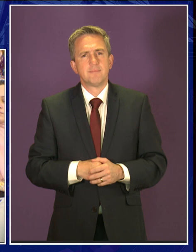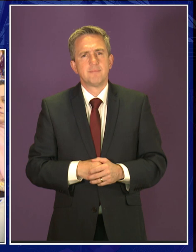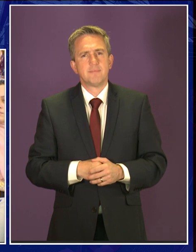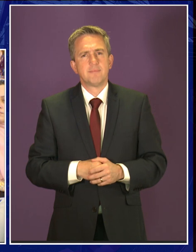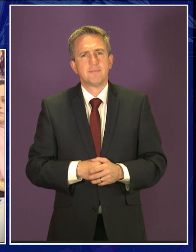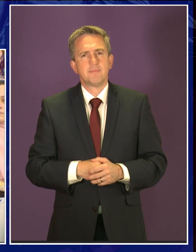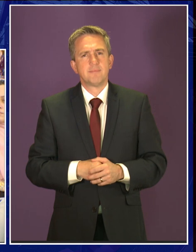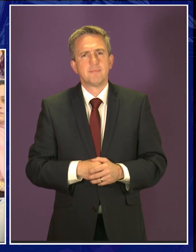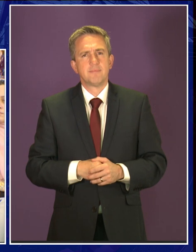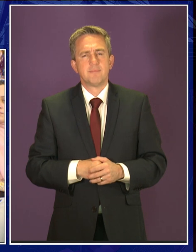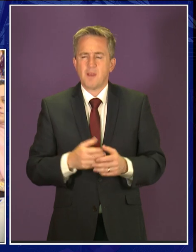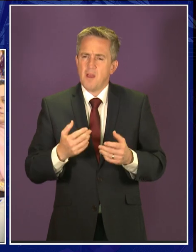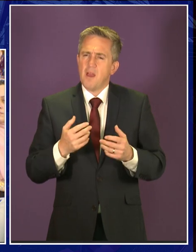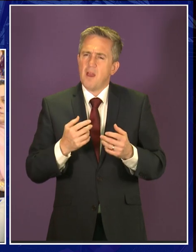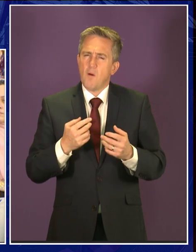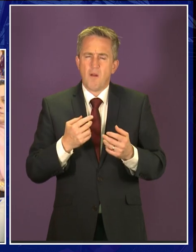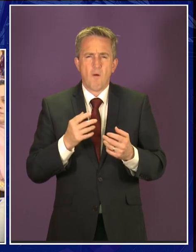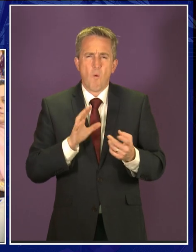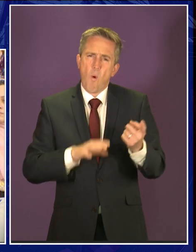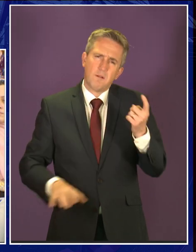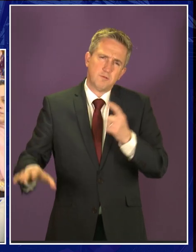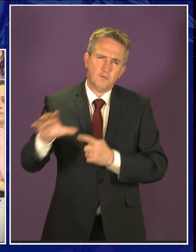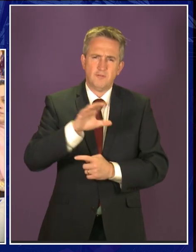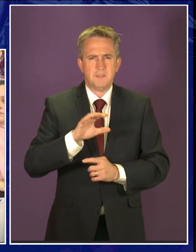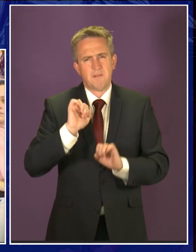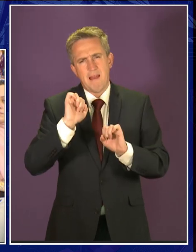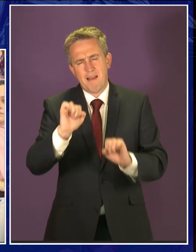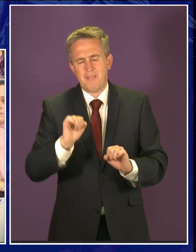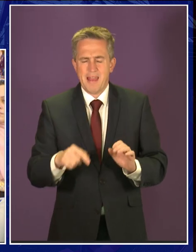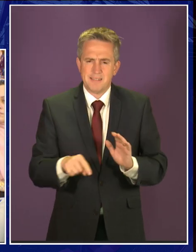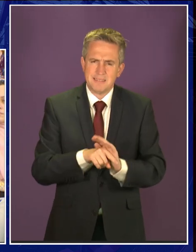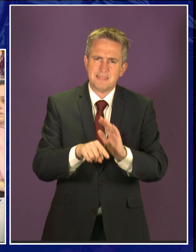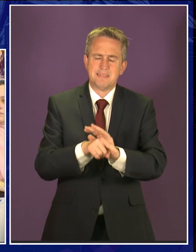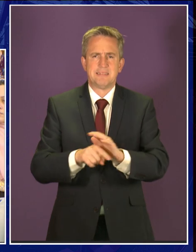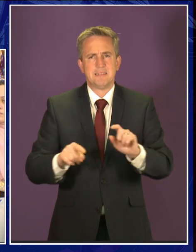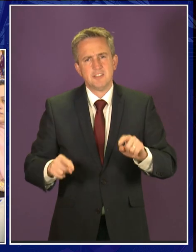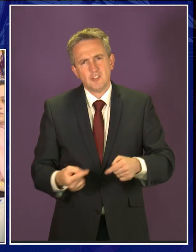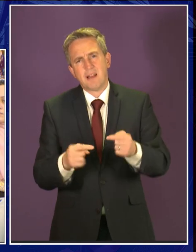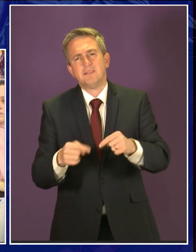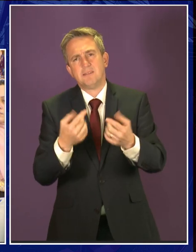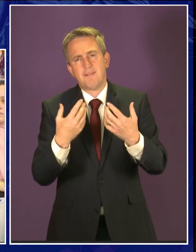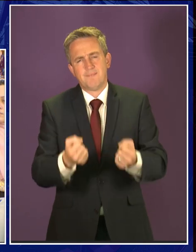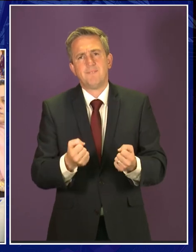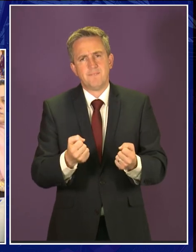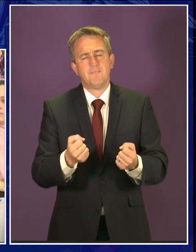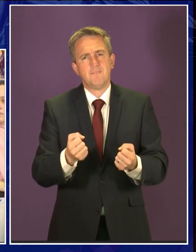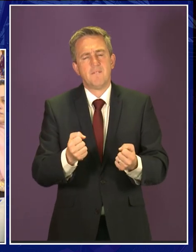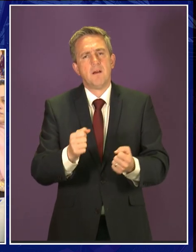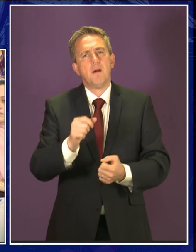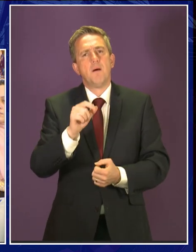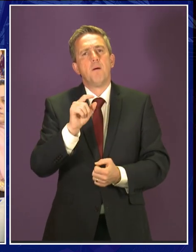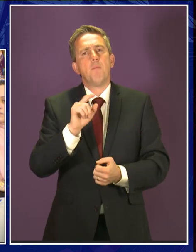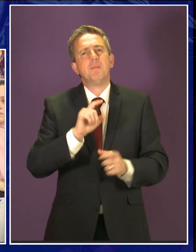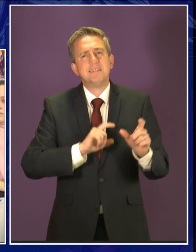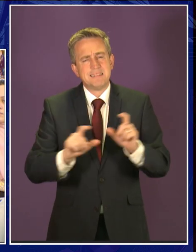even though we all have our challenges, it's important that we pay attention really carefully